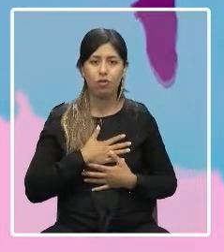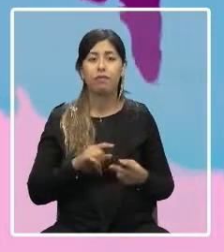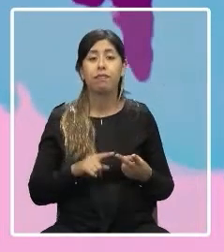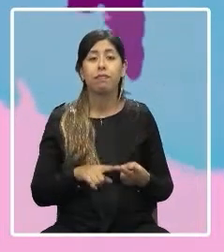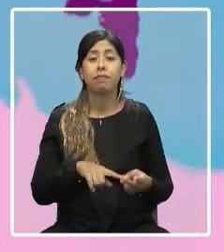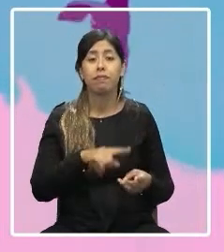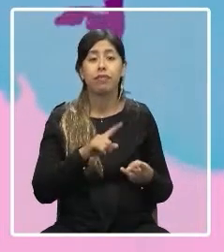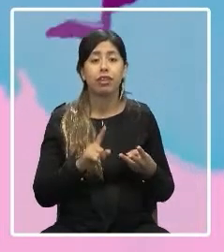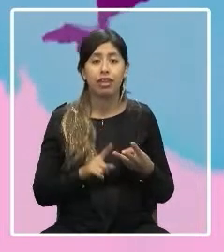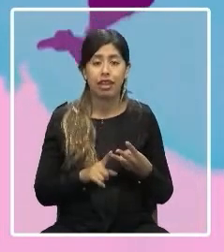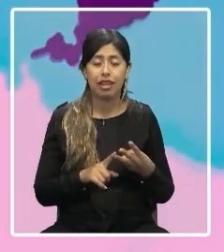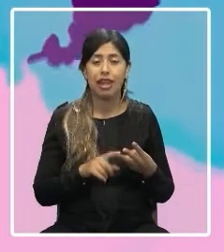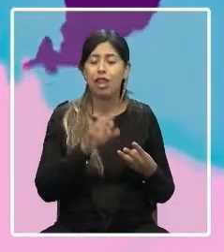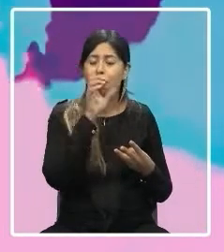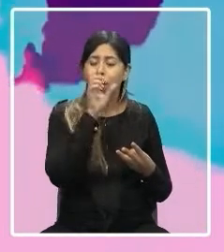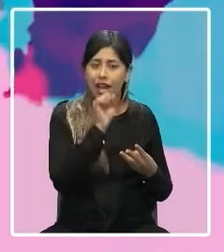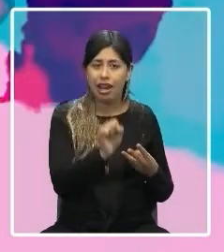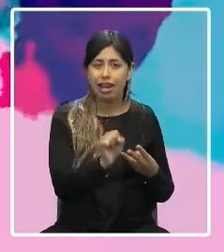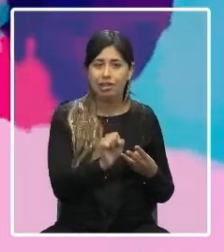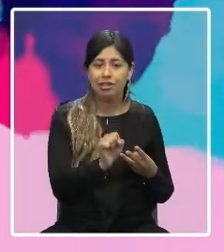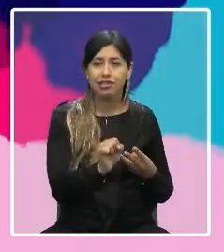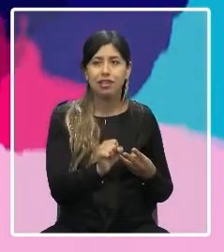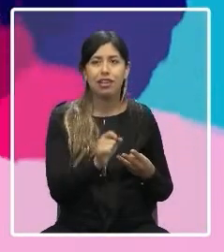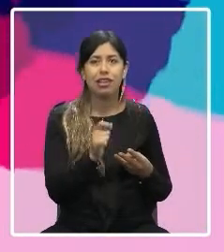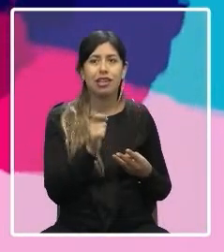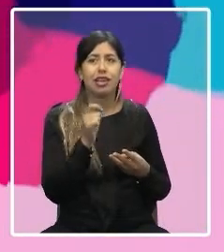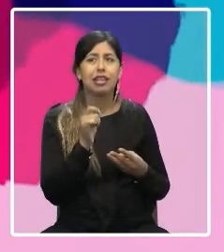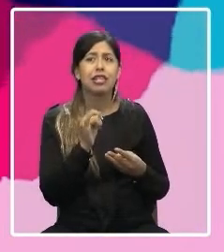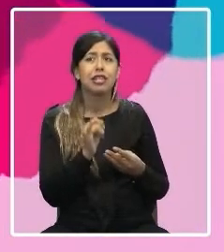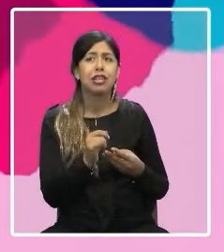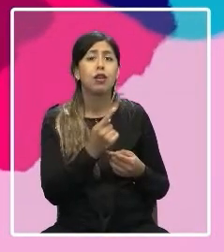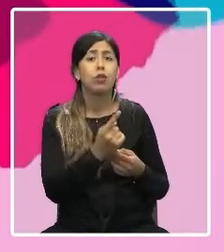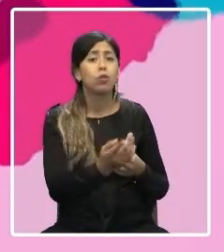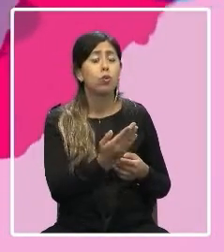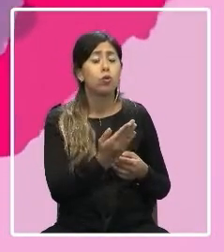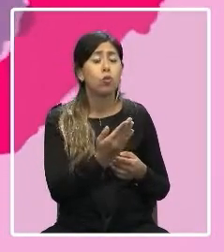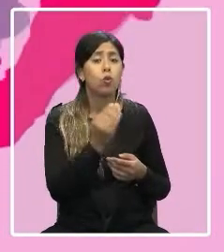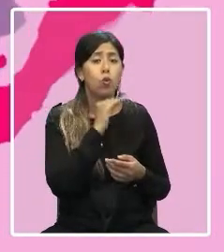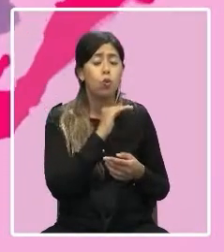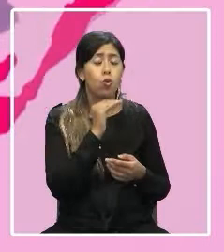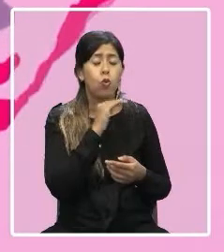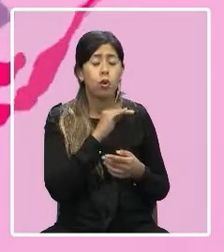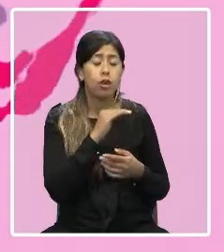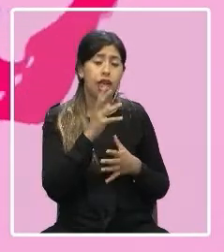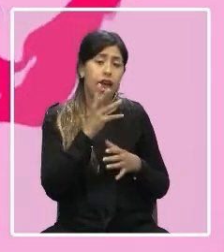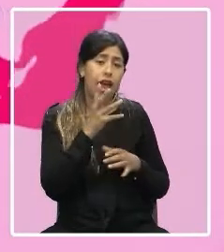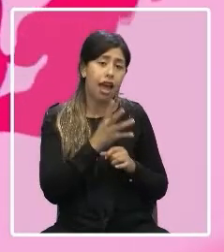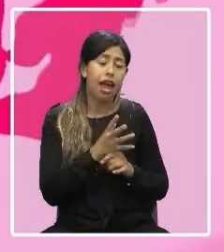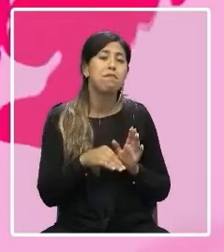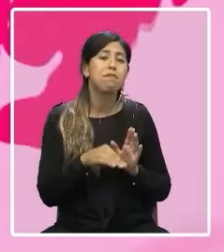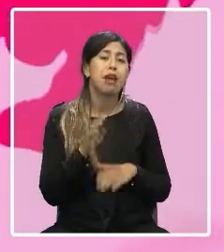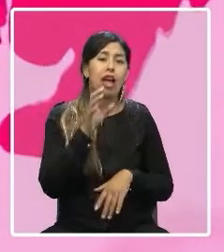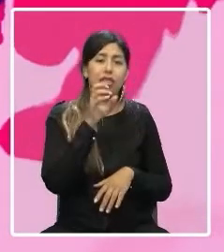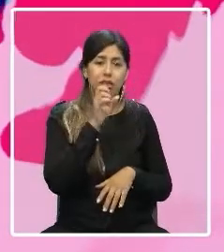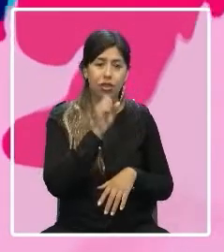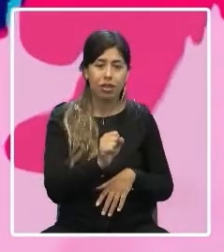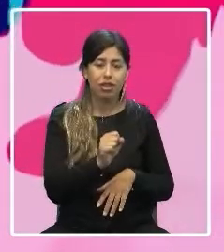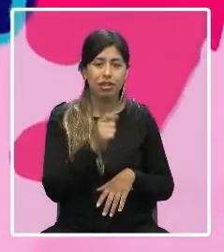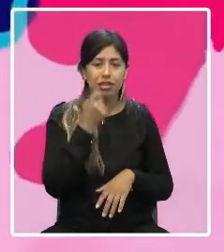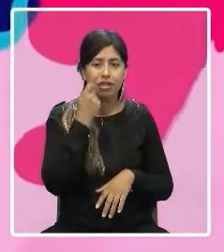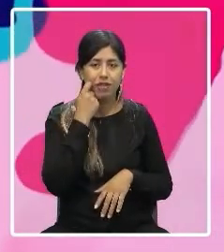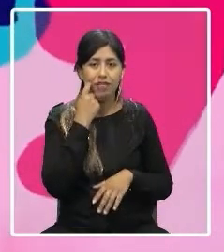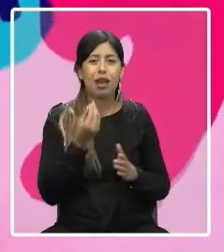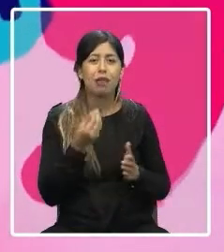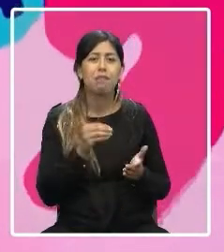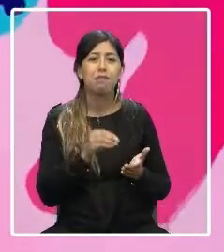to be built up over time. So you may start off being on social media for an hour a day. 6 months later, you may be doing it 4 or 5 hours a